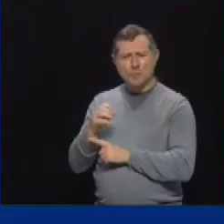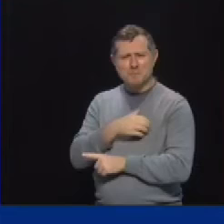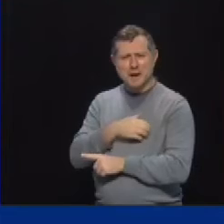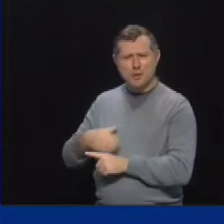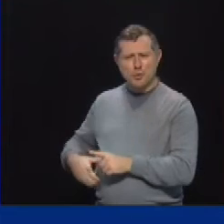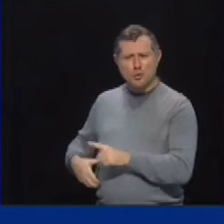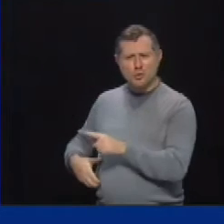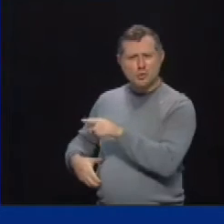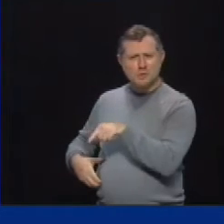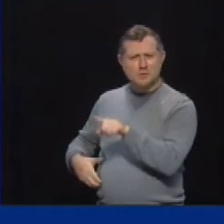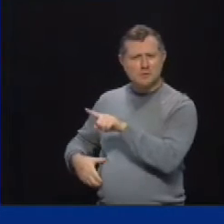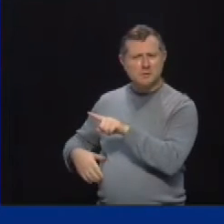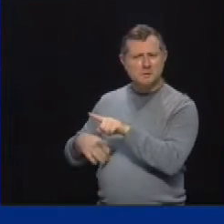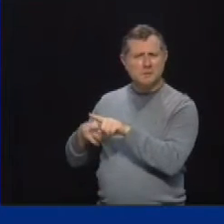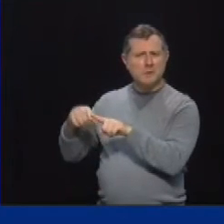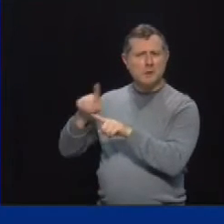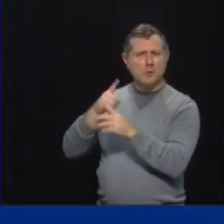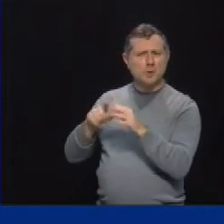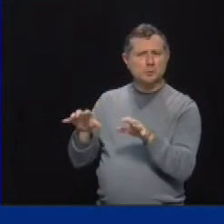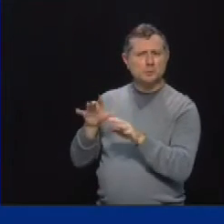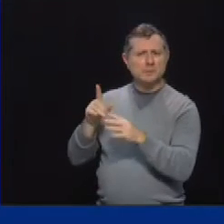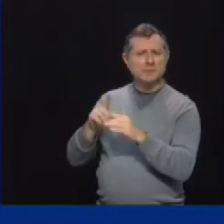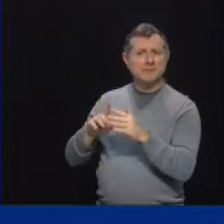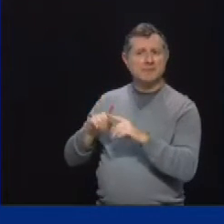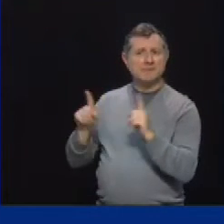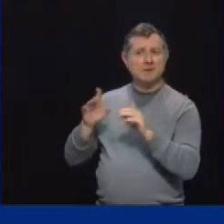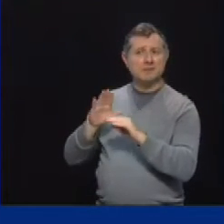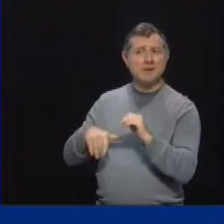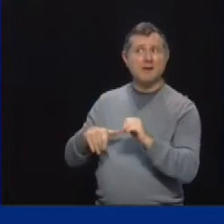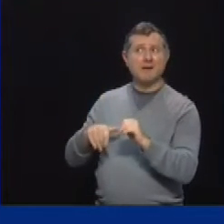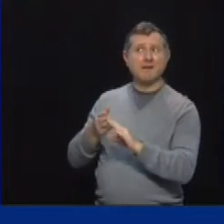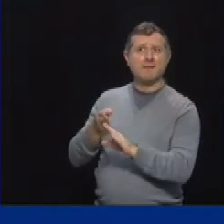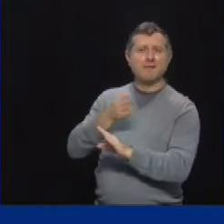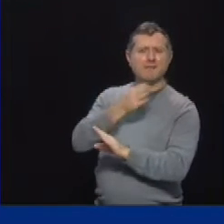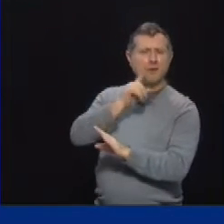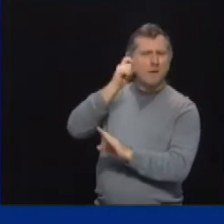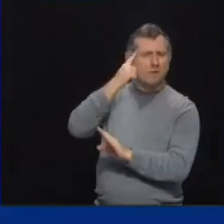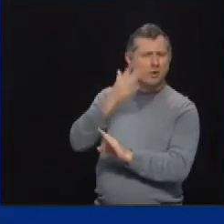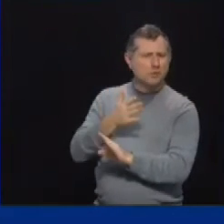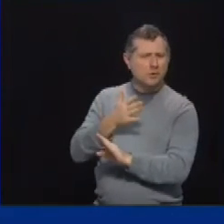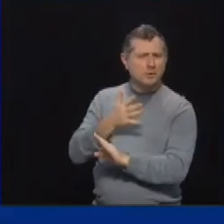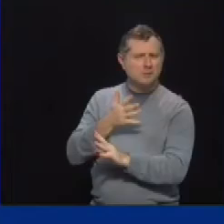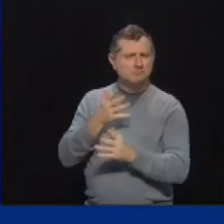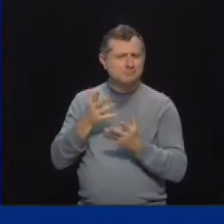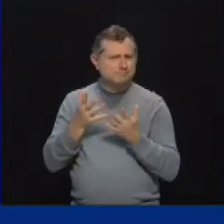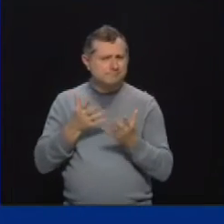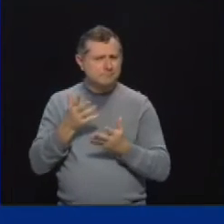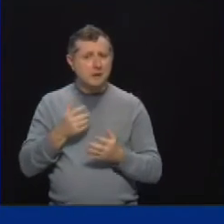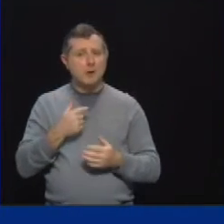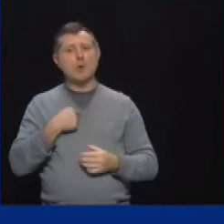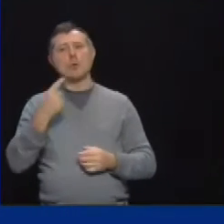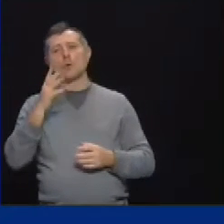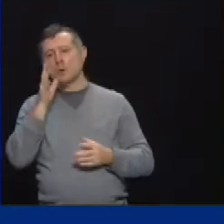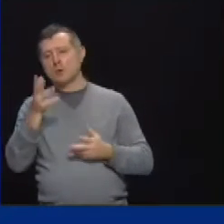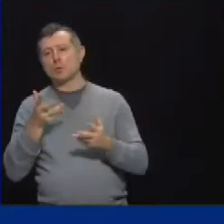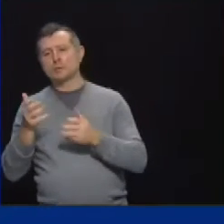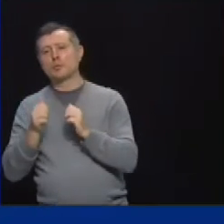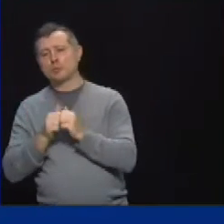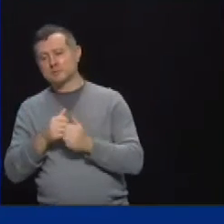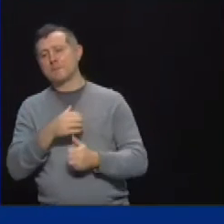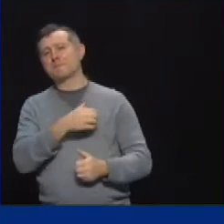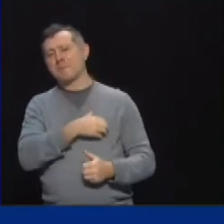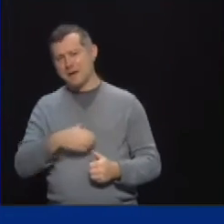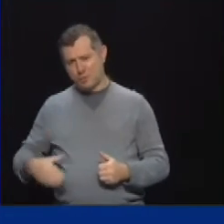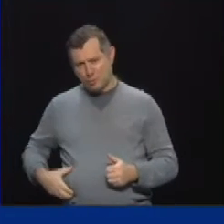work with Bill de Blasio. That's answer number one. And I just was on the phone with Mayor de Blasio